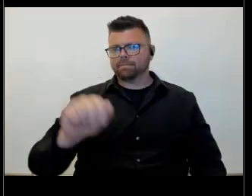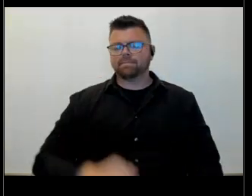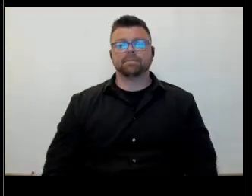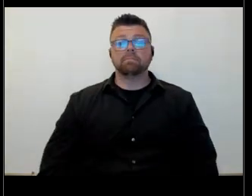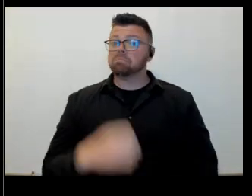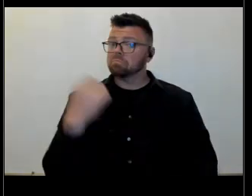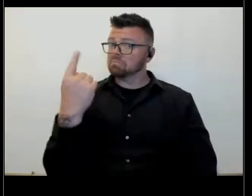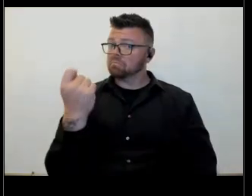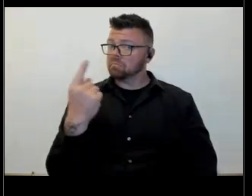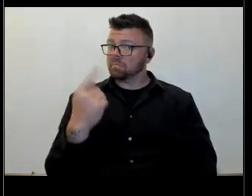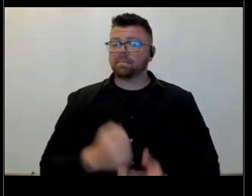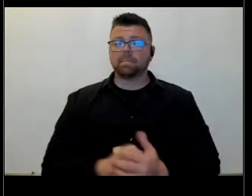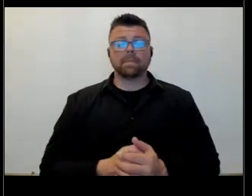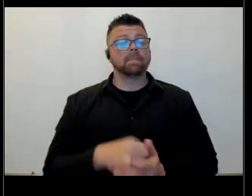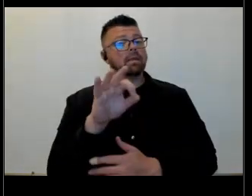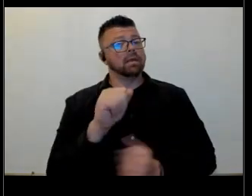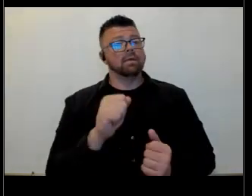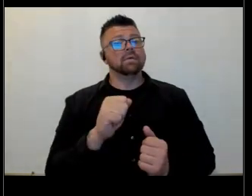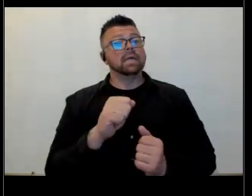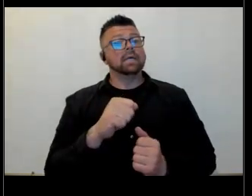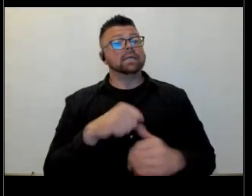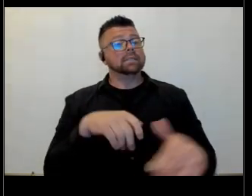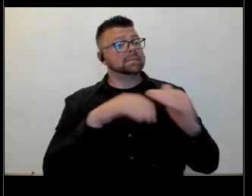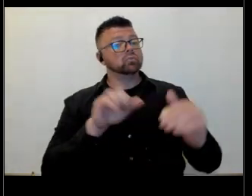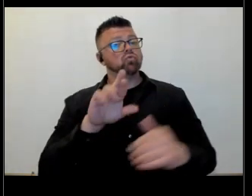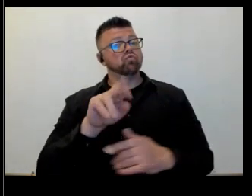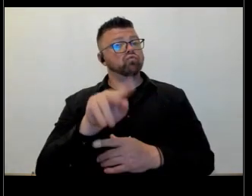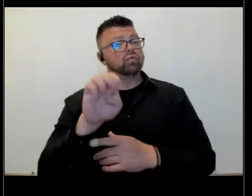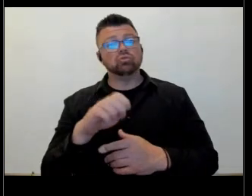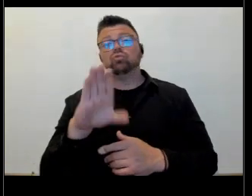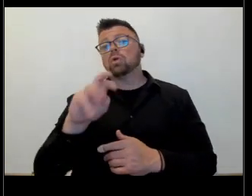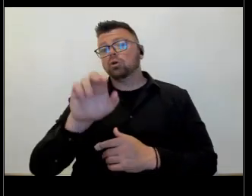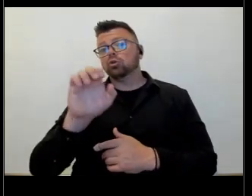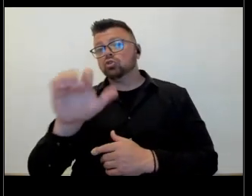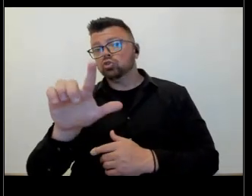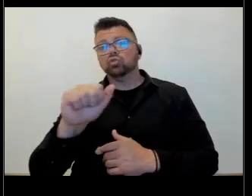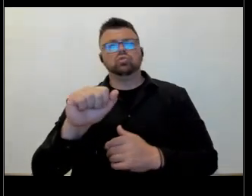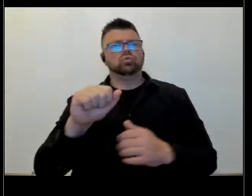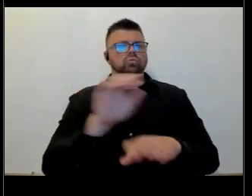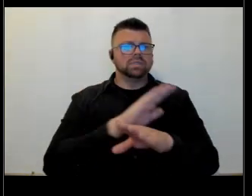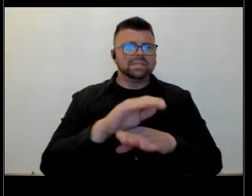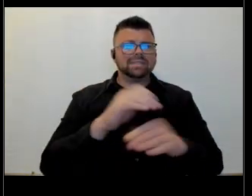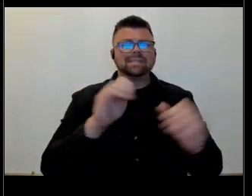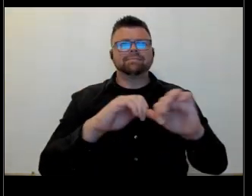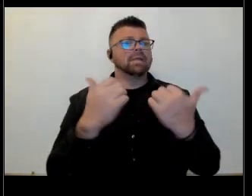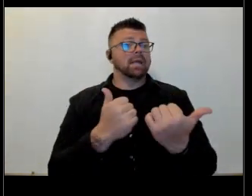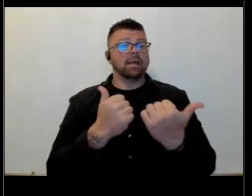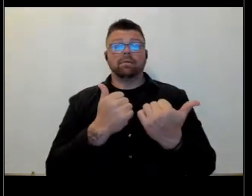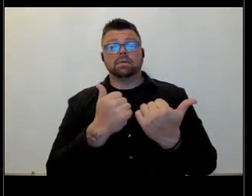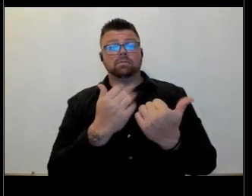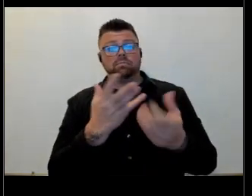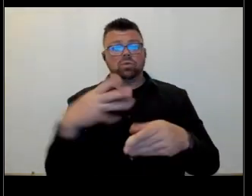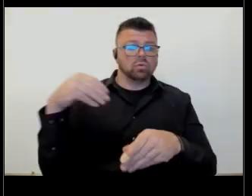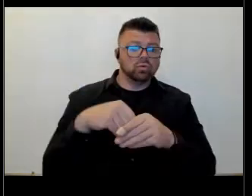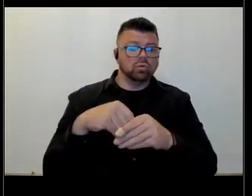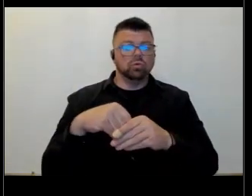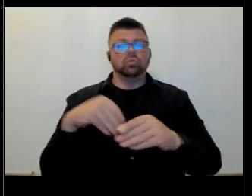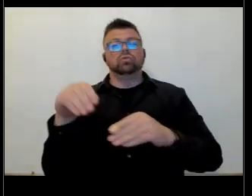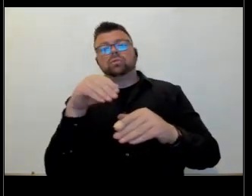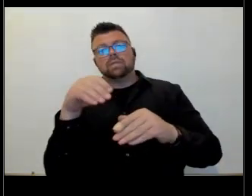However, if an accessible route to a commercial area is through a residential portion, for example,